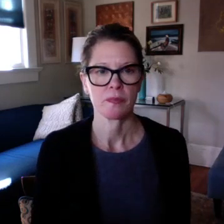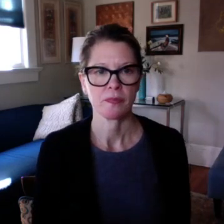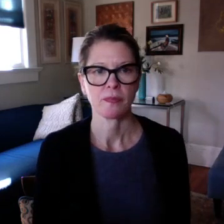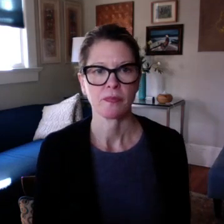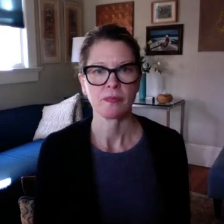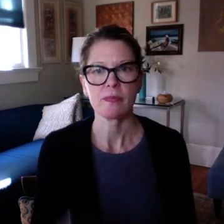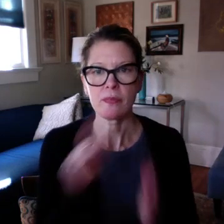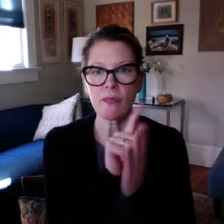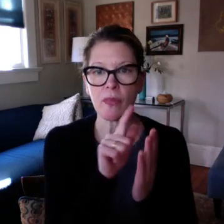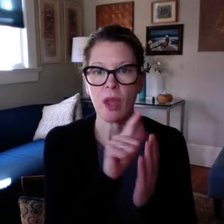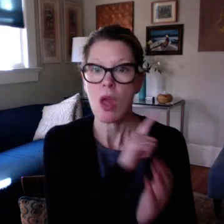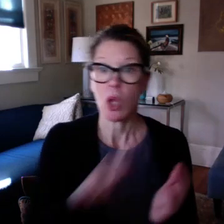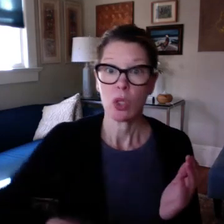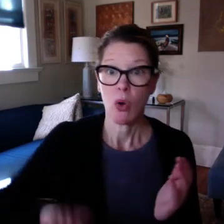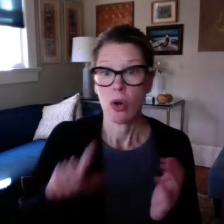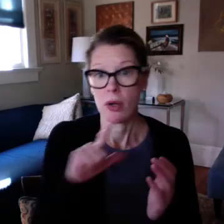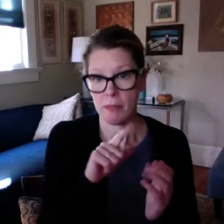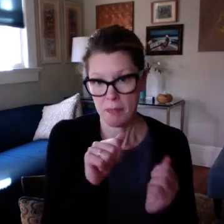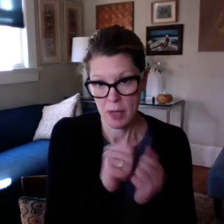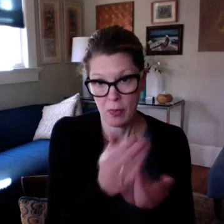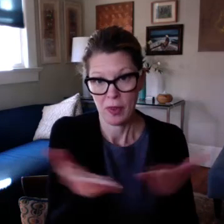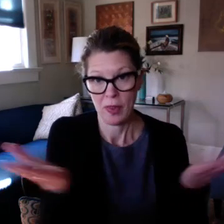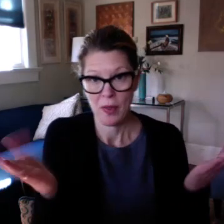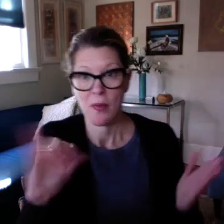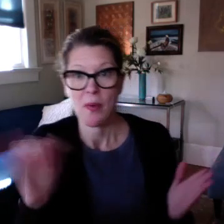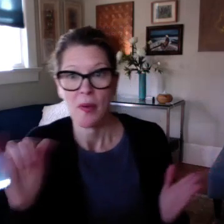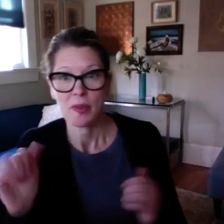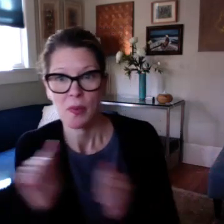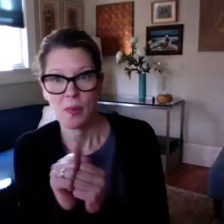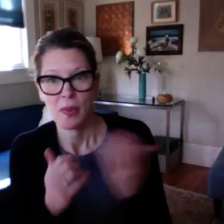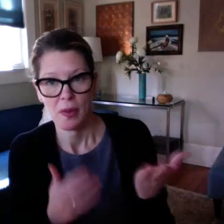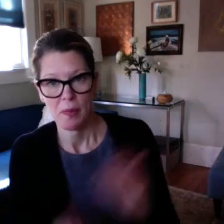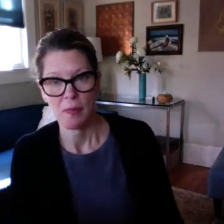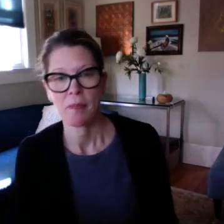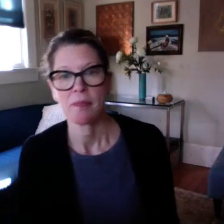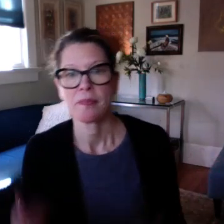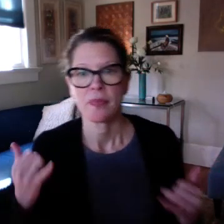The Lord be with you. And also with you. Let us pray.